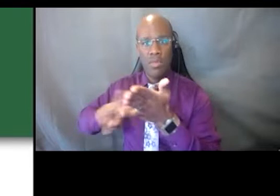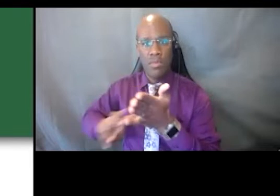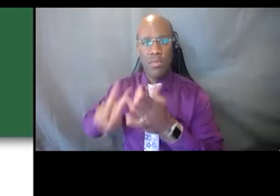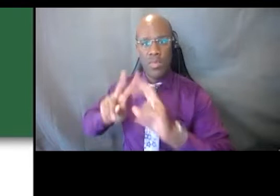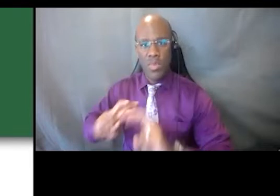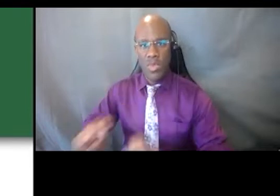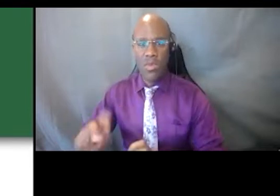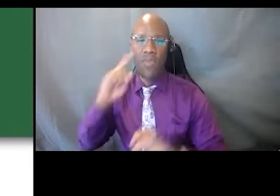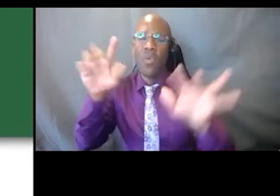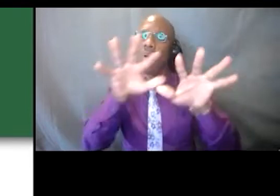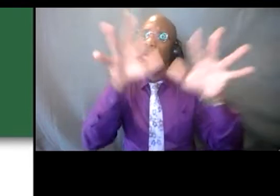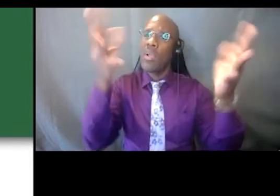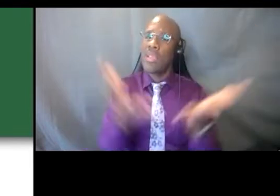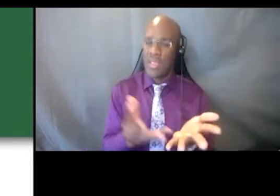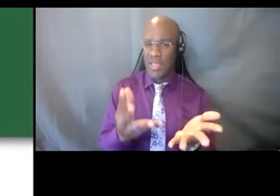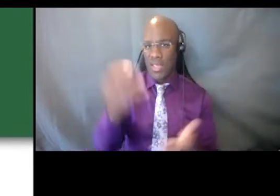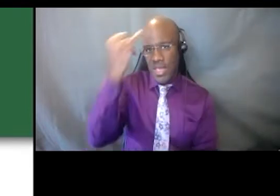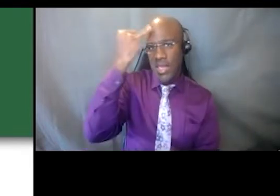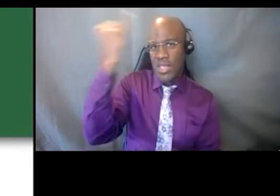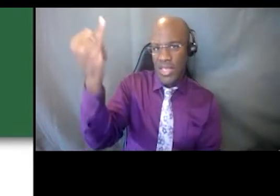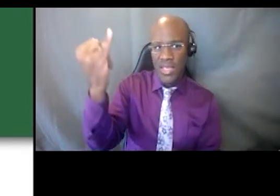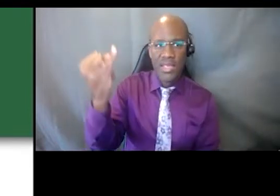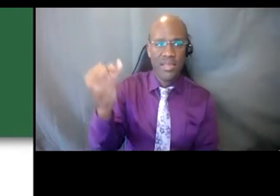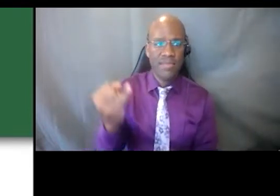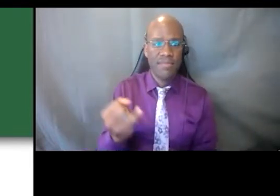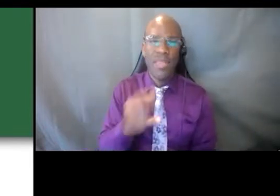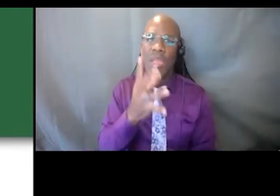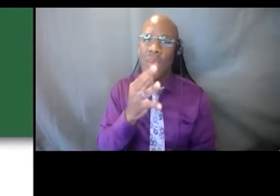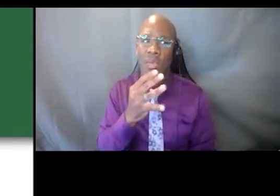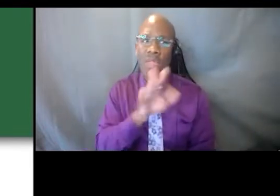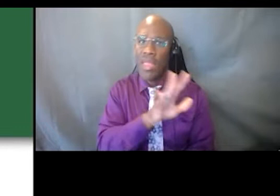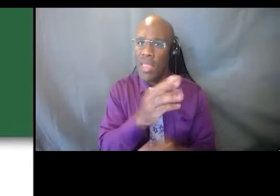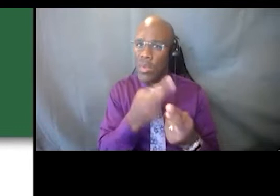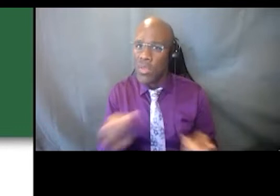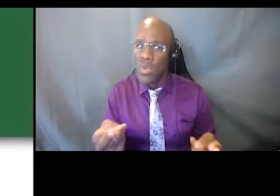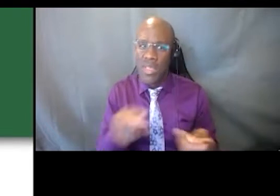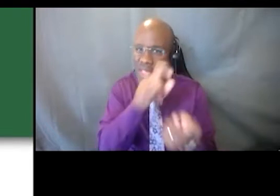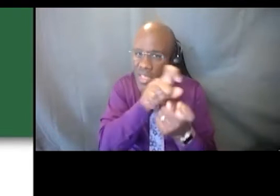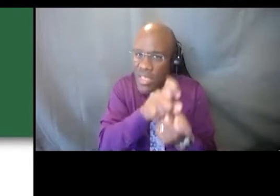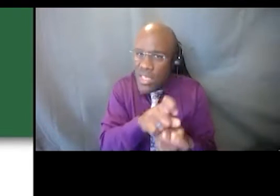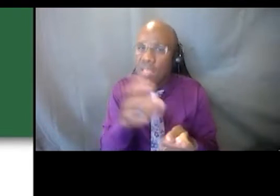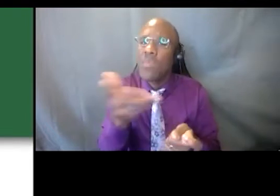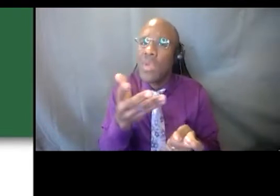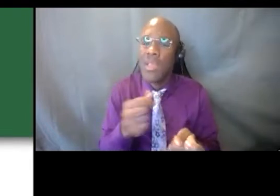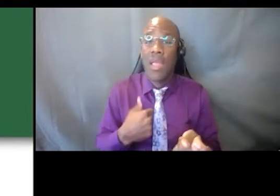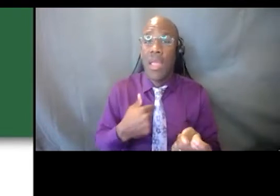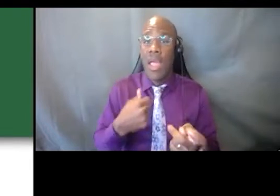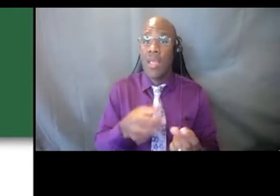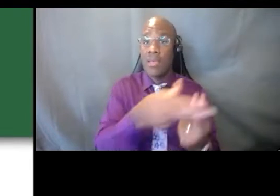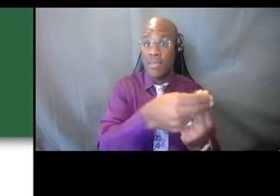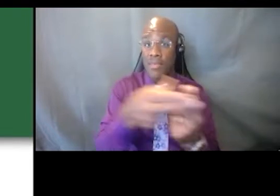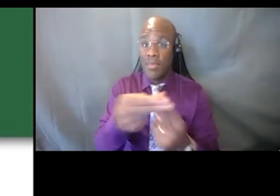holistic idea of what exactly are the resources that the mothers are using. So I pulled upon two other people's